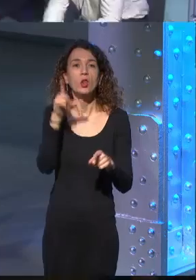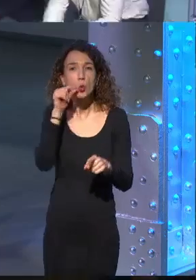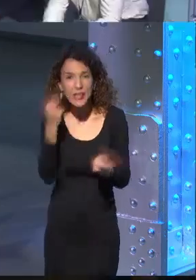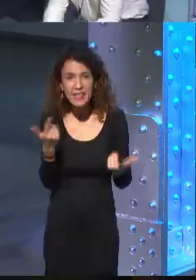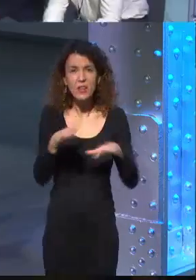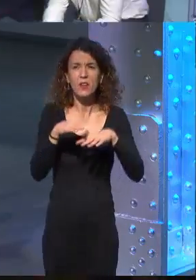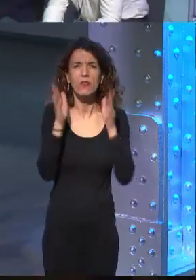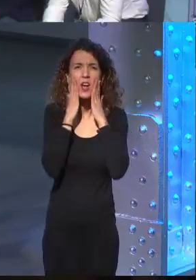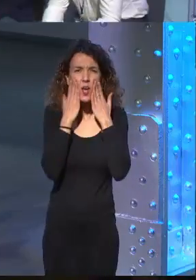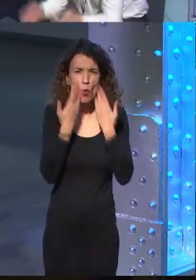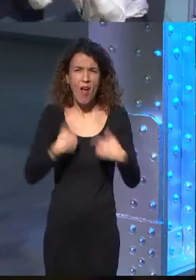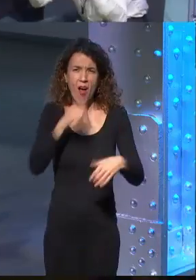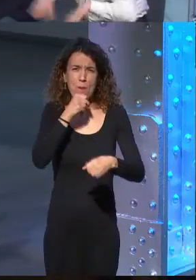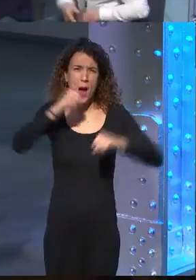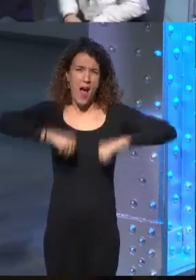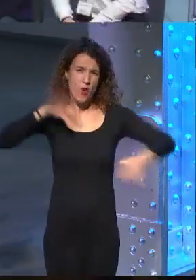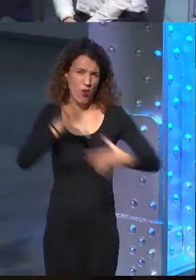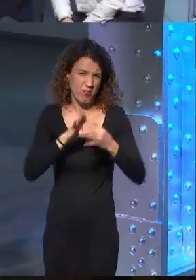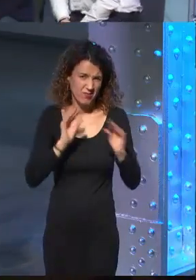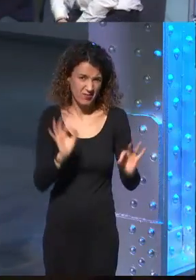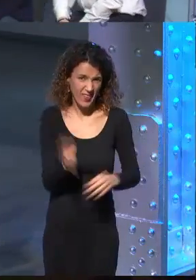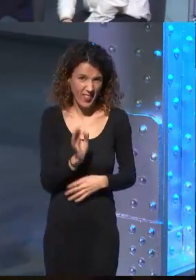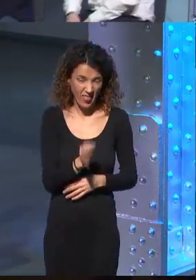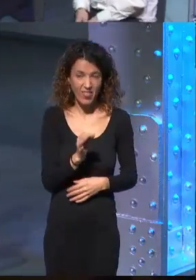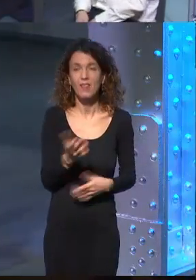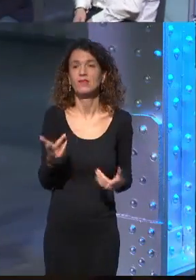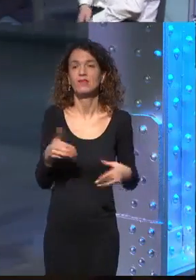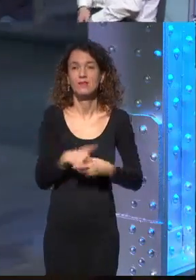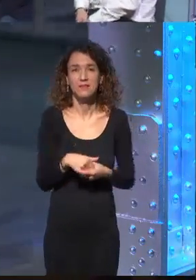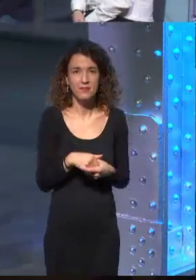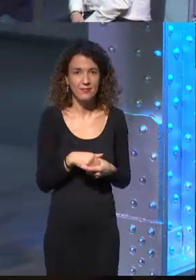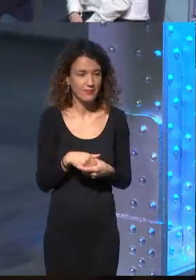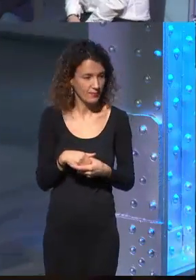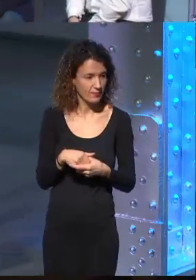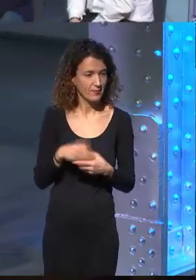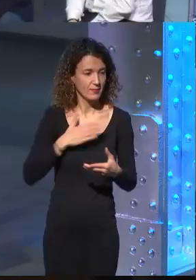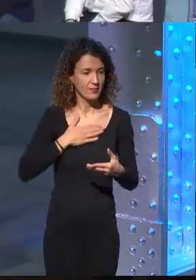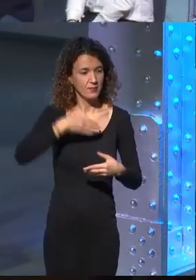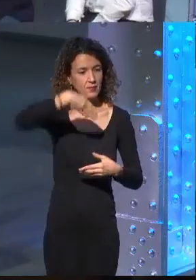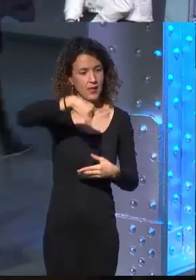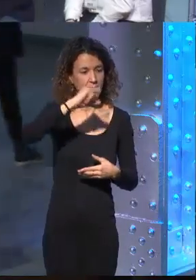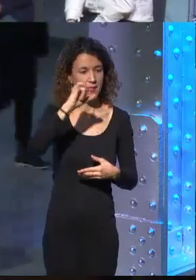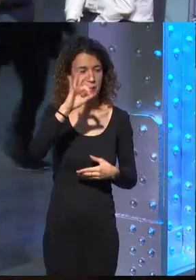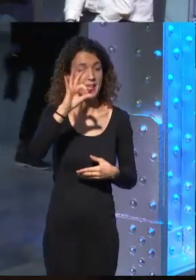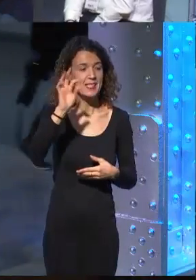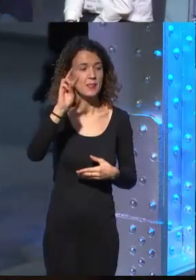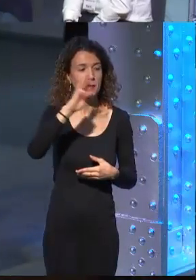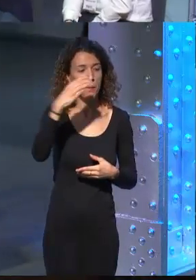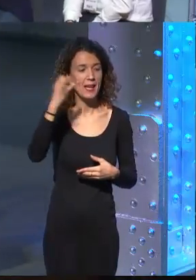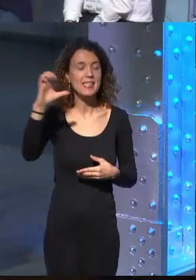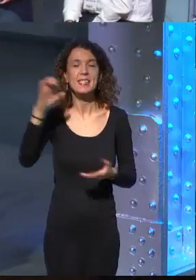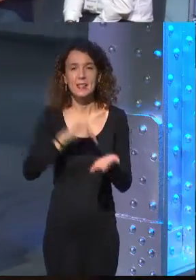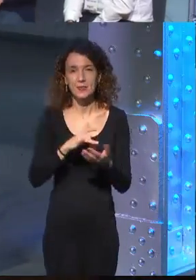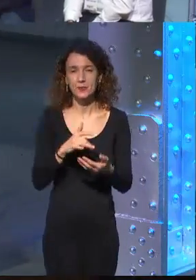mean, but you don't use Facebook, you don't use Twitter. That's old-fashioned. So, yes, that's for old people. So, not about MySpace, of course.